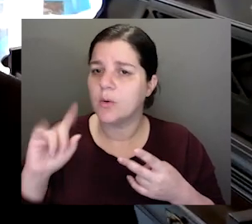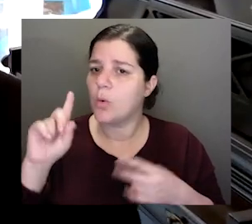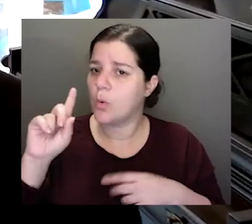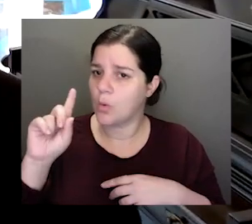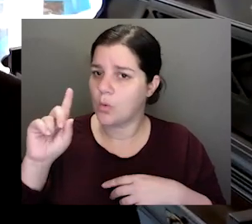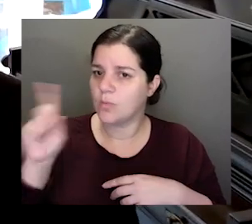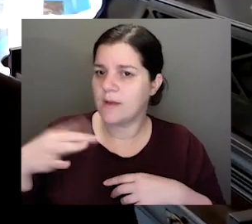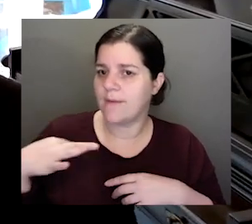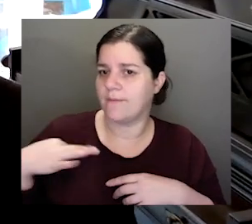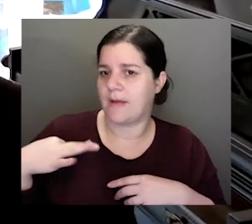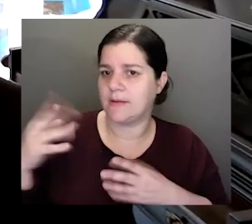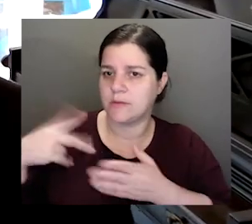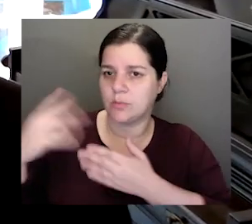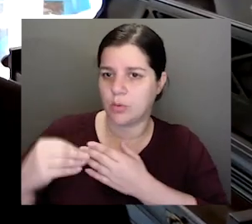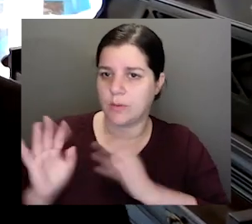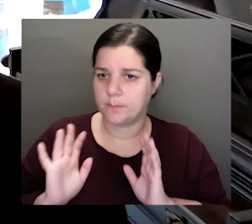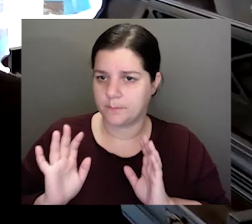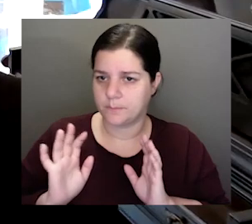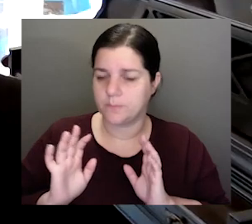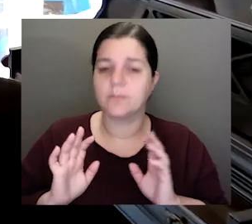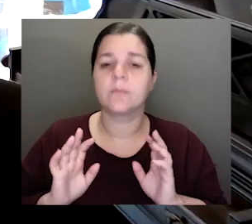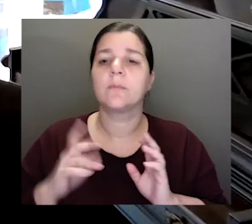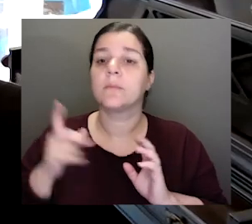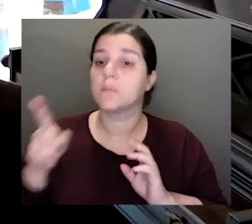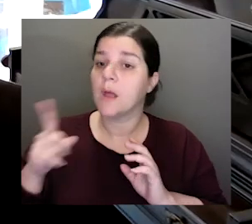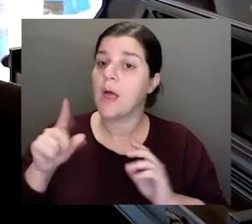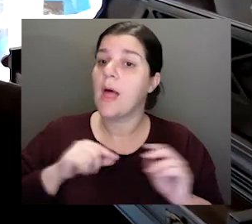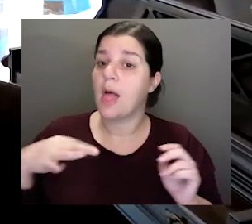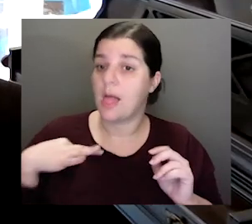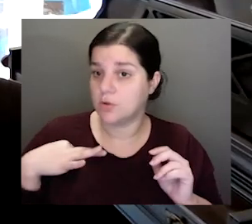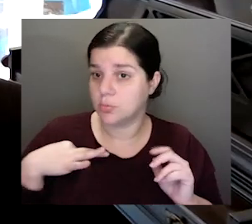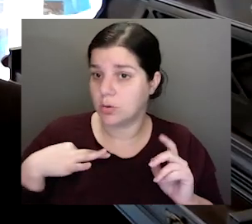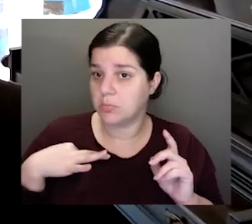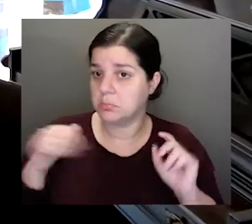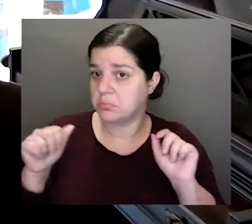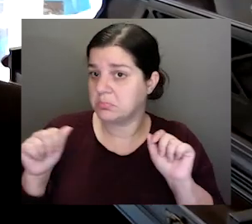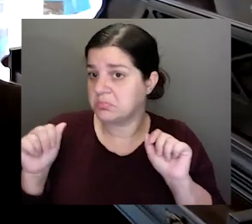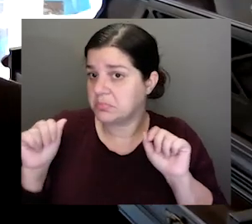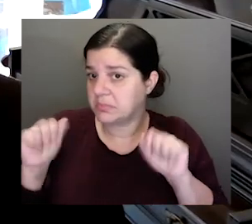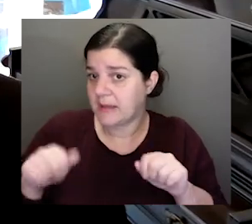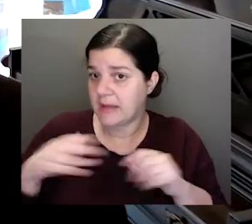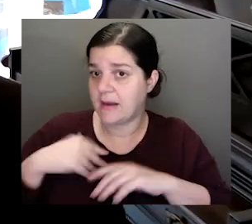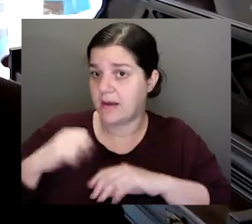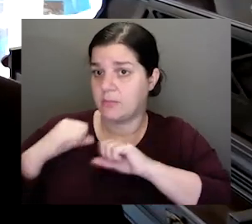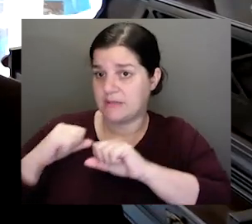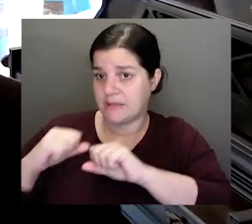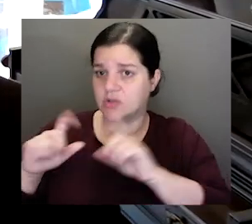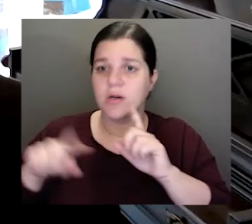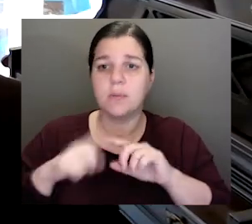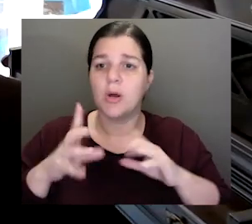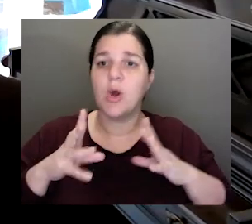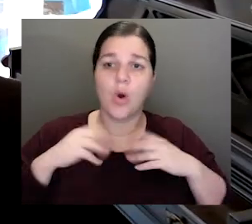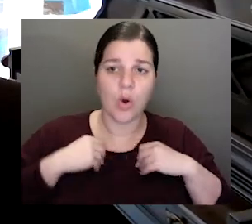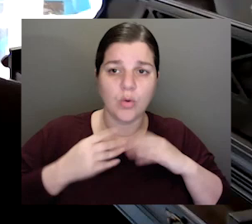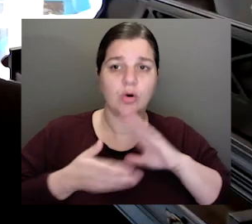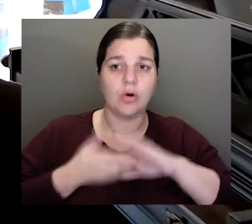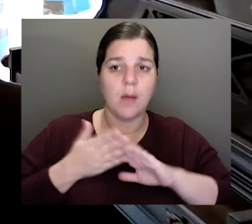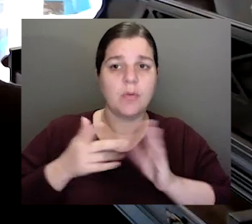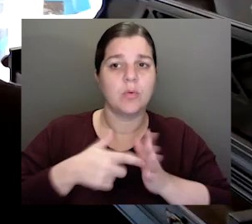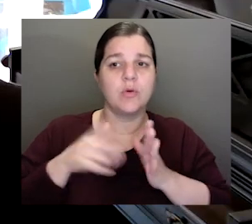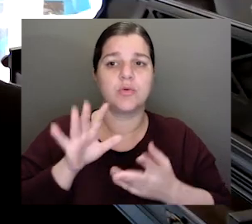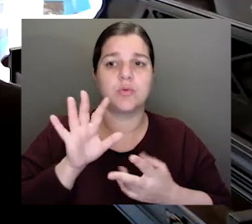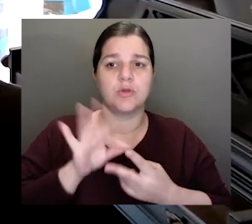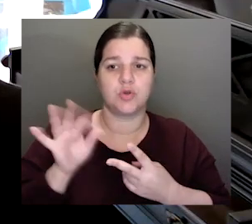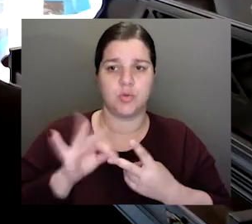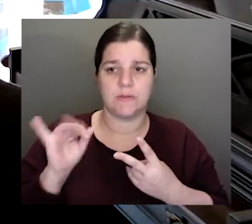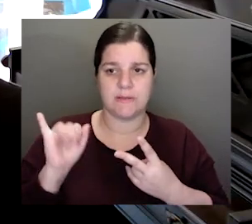voluntary program. So when I say is they're eligible for PCI protections, but the owner operator has to choose that. I do remind